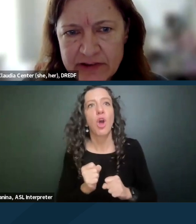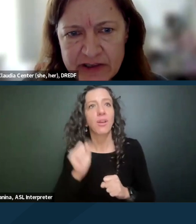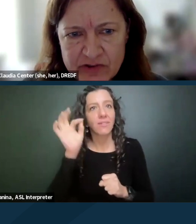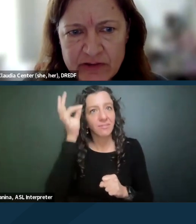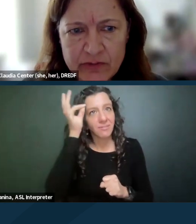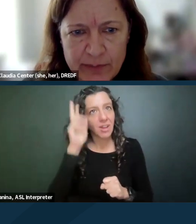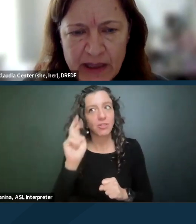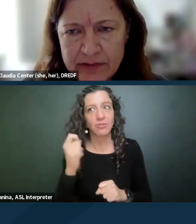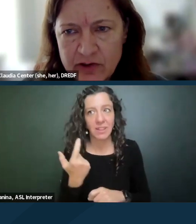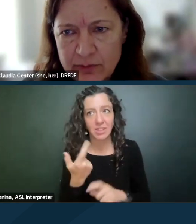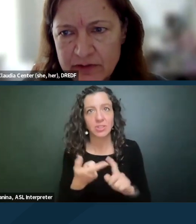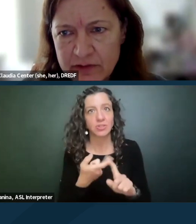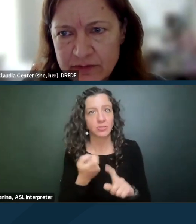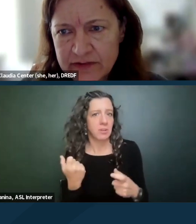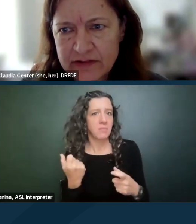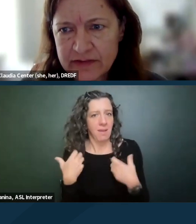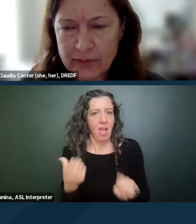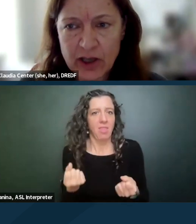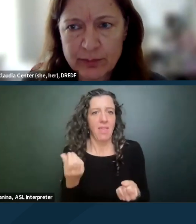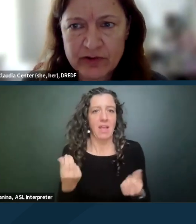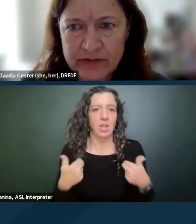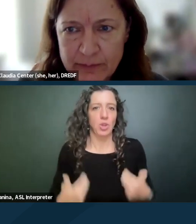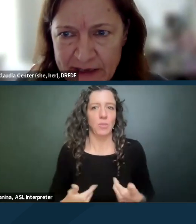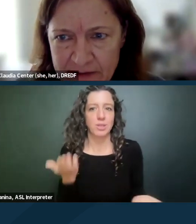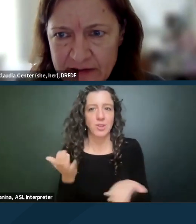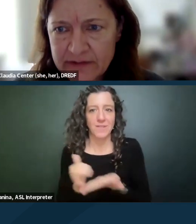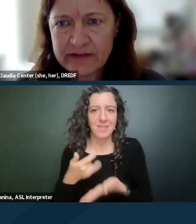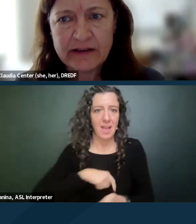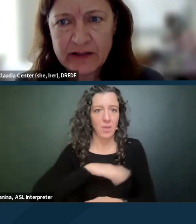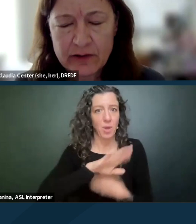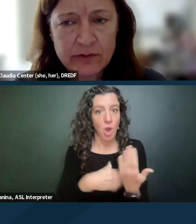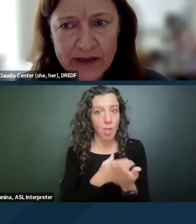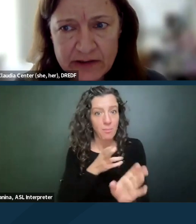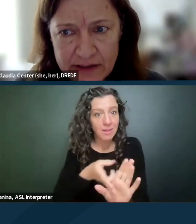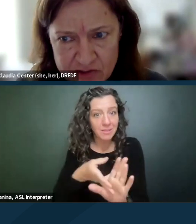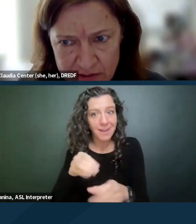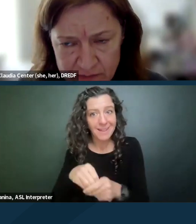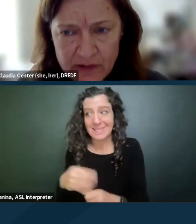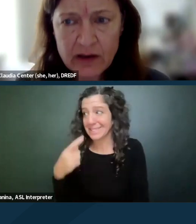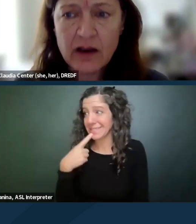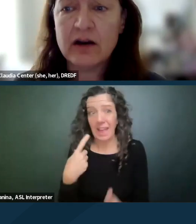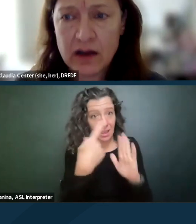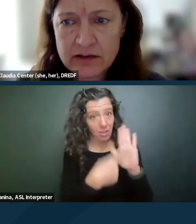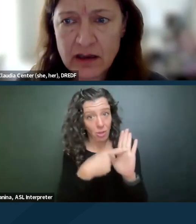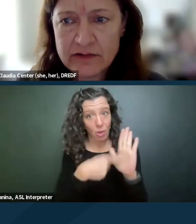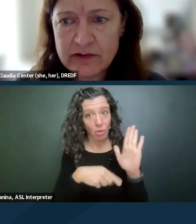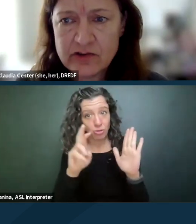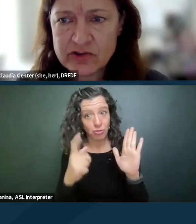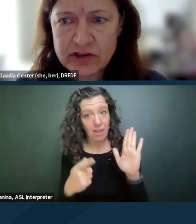federal regulations from Health and Human Services that we all participated in, saying that those regulations